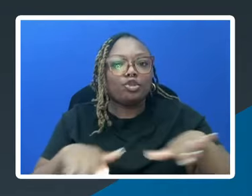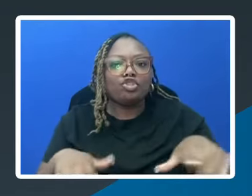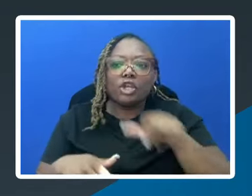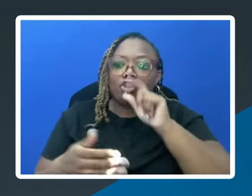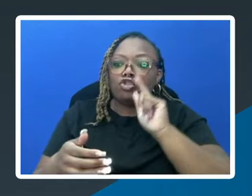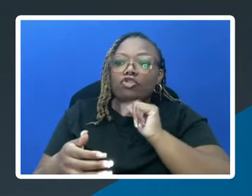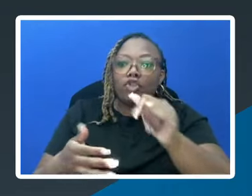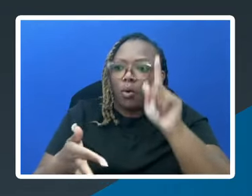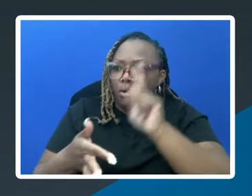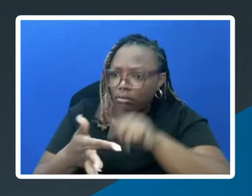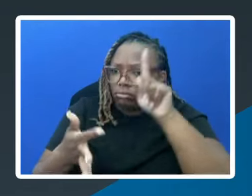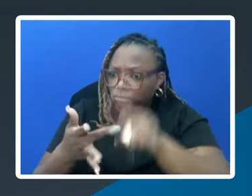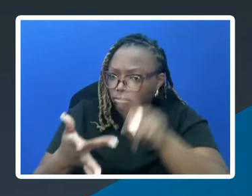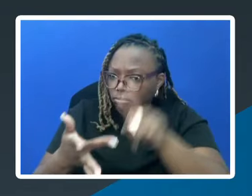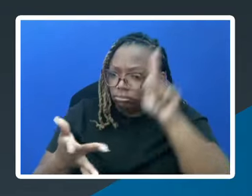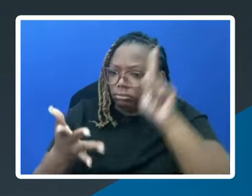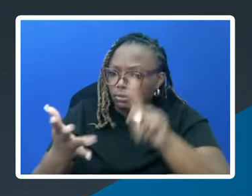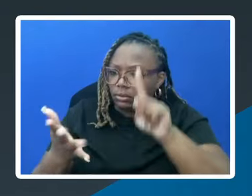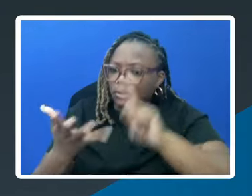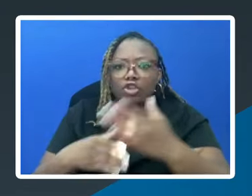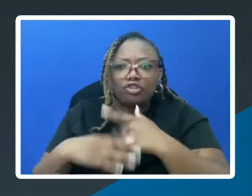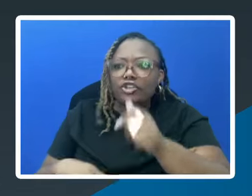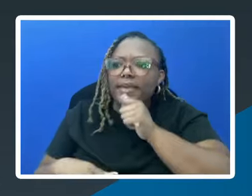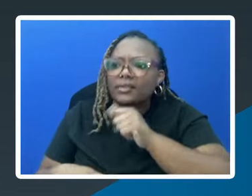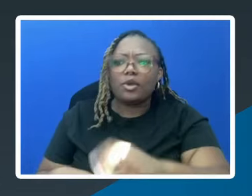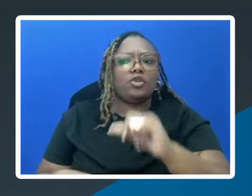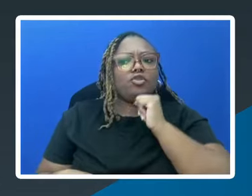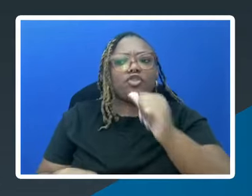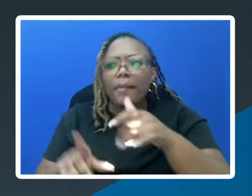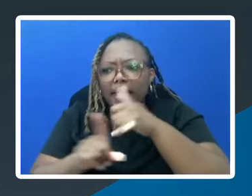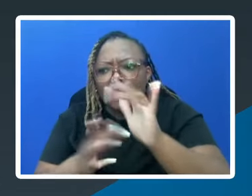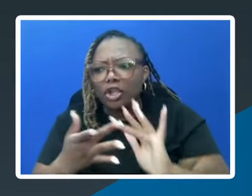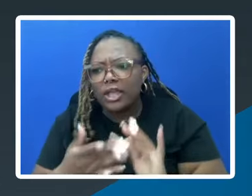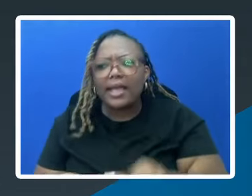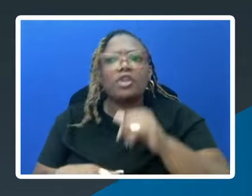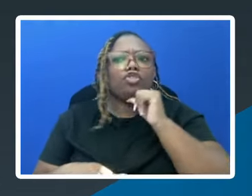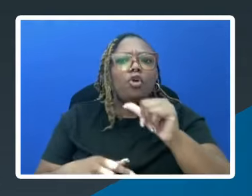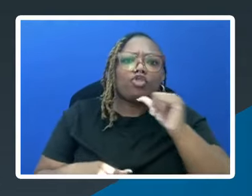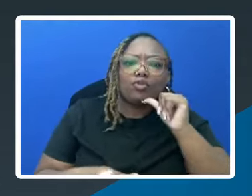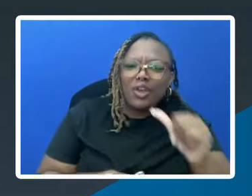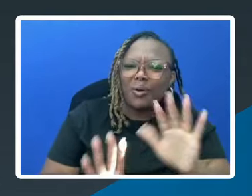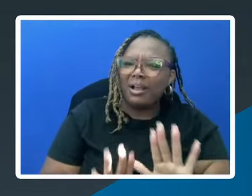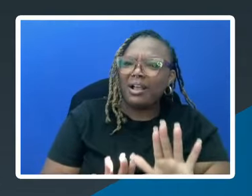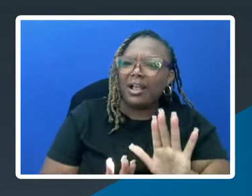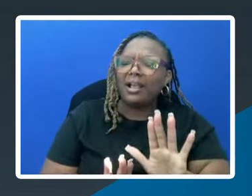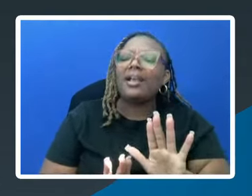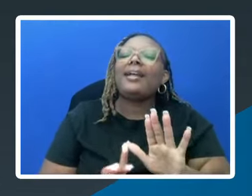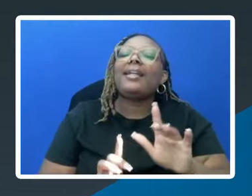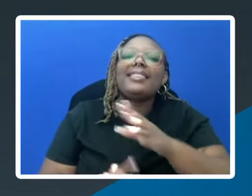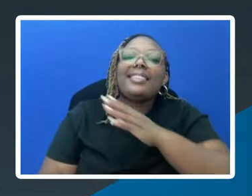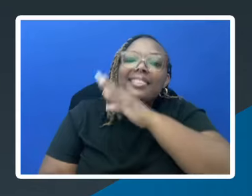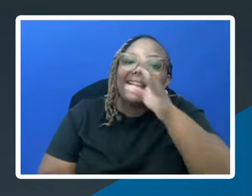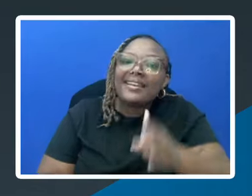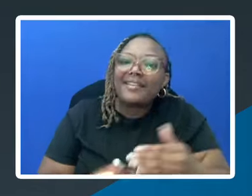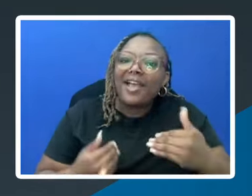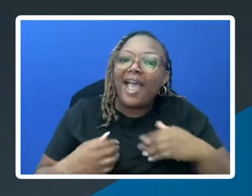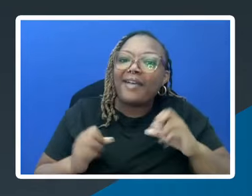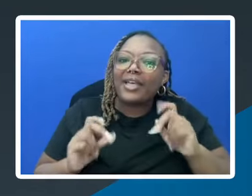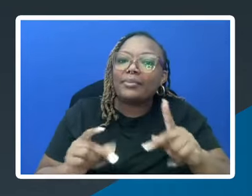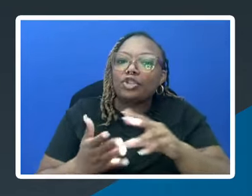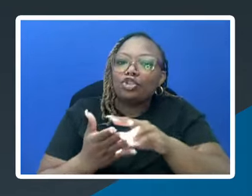mistake and don't share your password and don't be a bully online and don't, if it's all the don'ts, they never have the chance to learn to